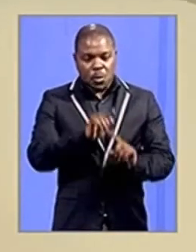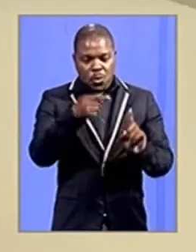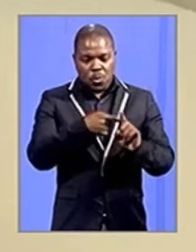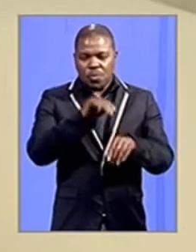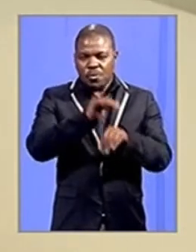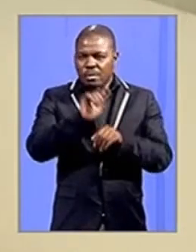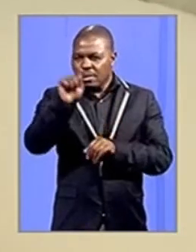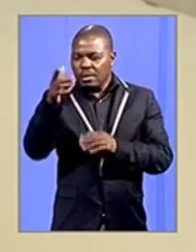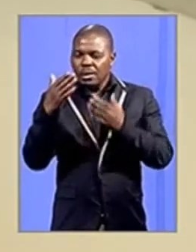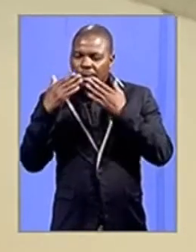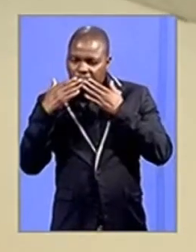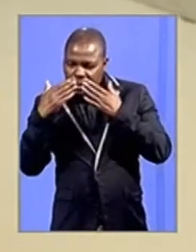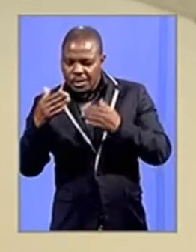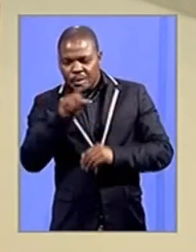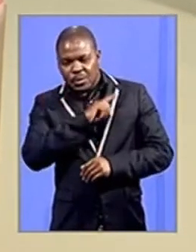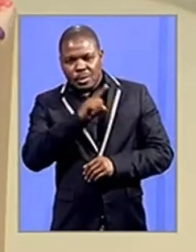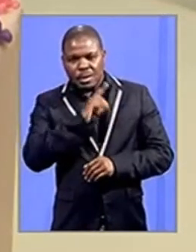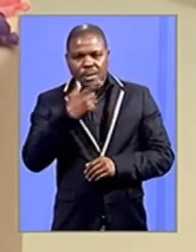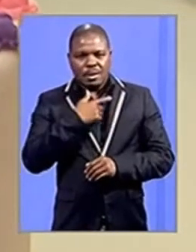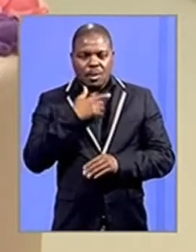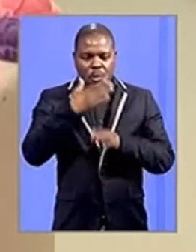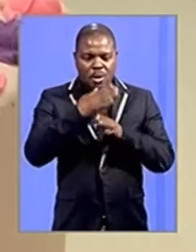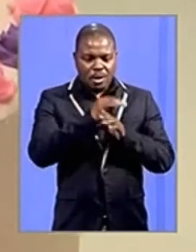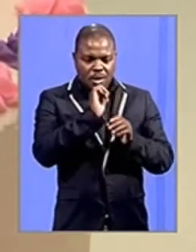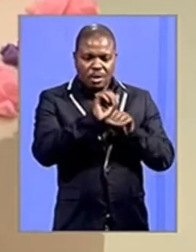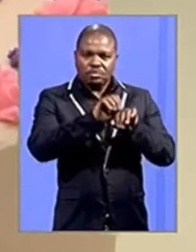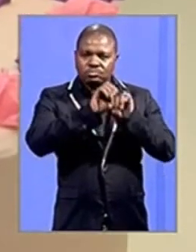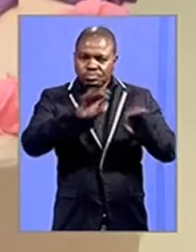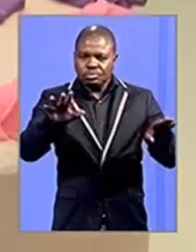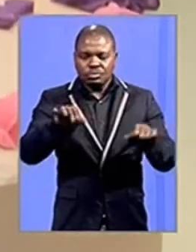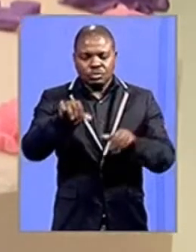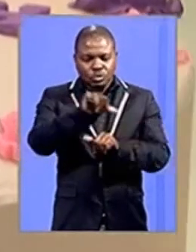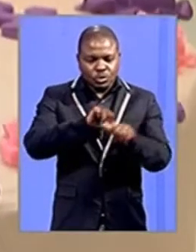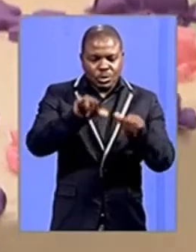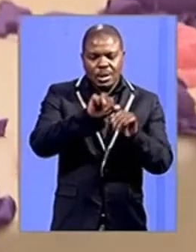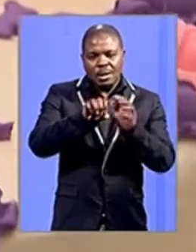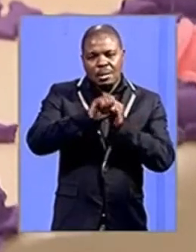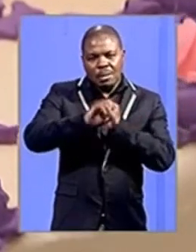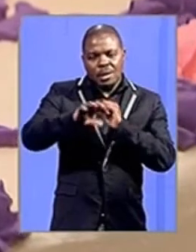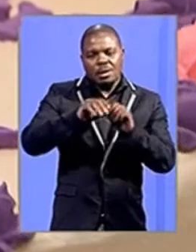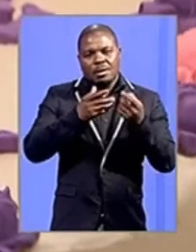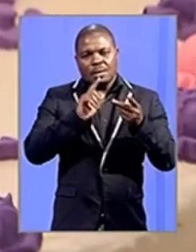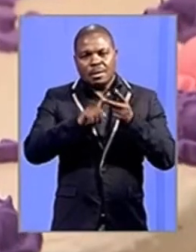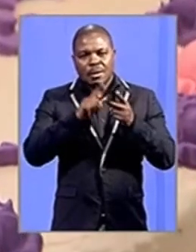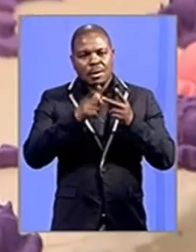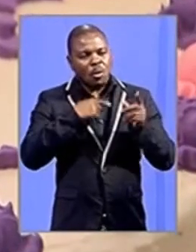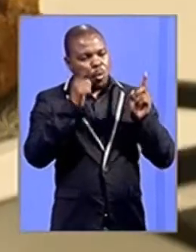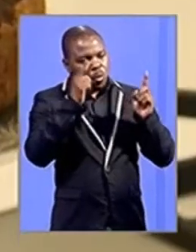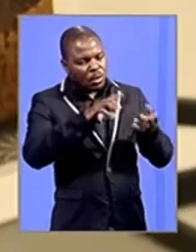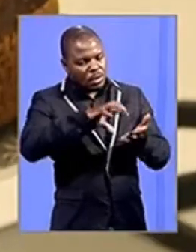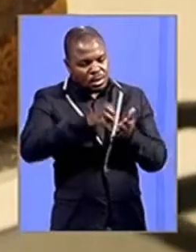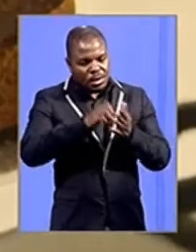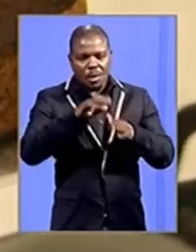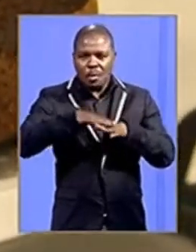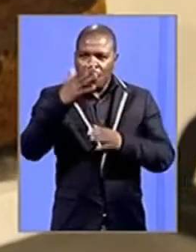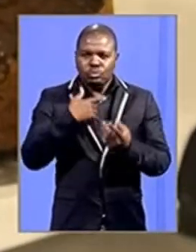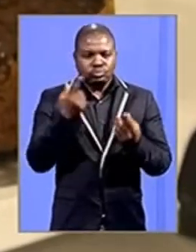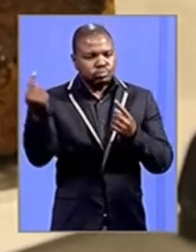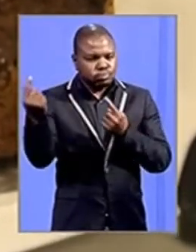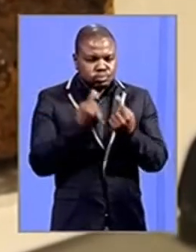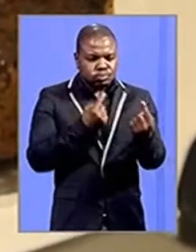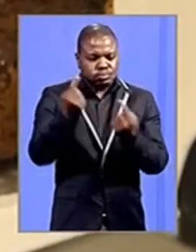ba gagwe ba ileng ba posta mošomo wa gagwe go marangrang a dikgokagano. Diotara tša dikheke tša thoma go tsena ka